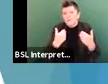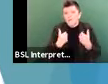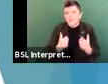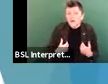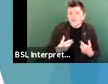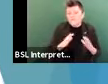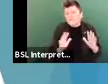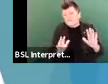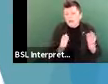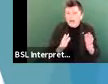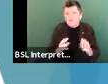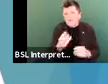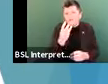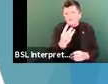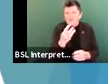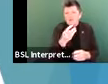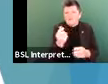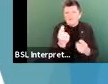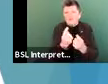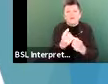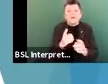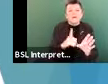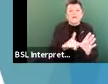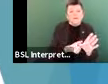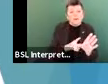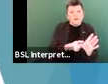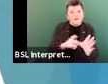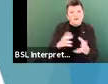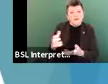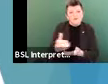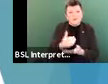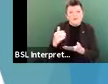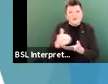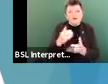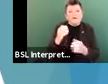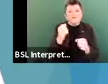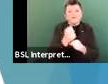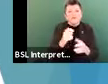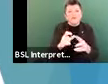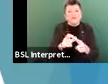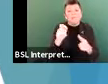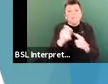3 years something of accumulated GDP of the nation.